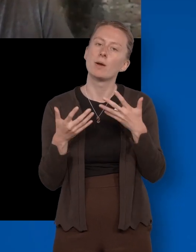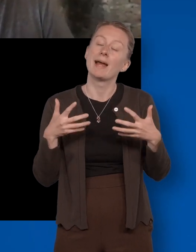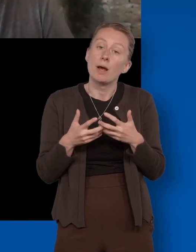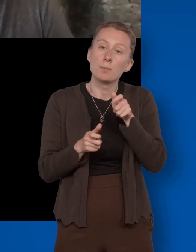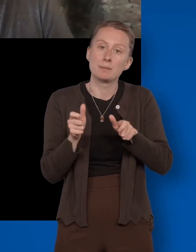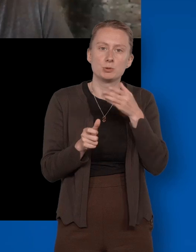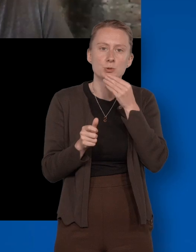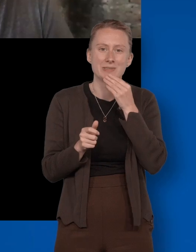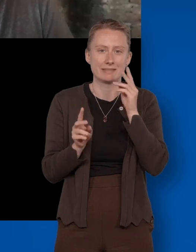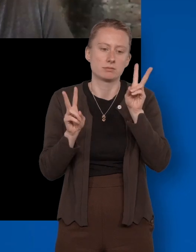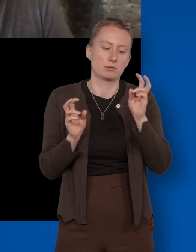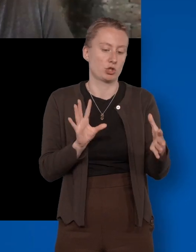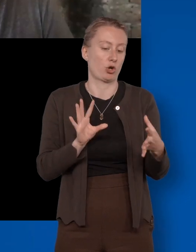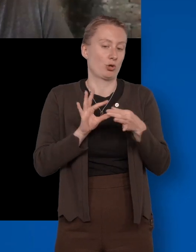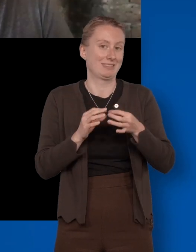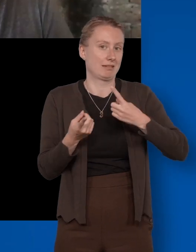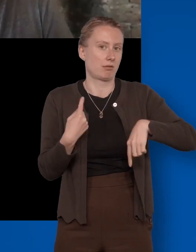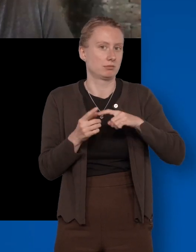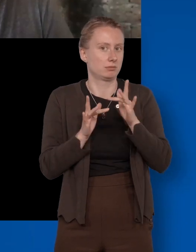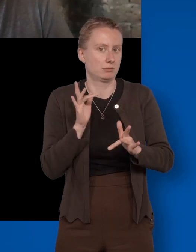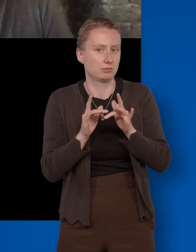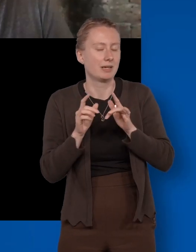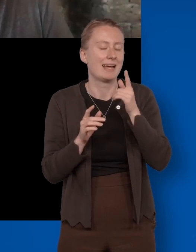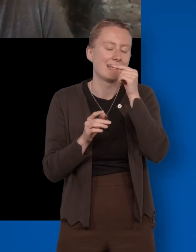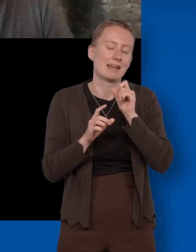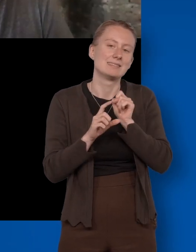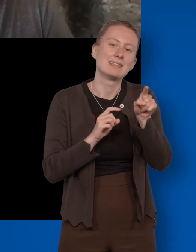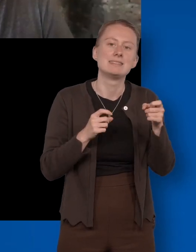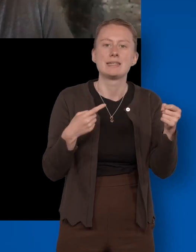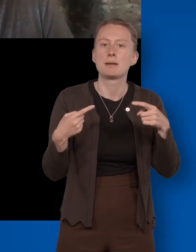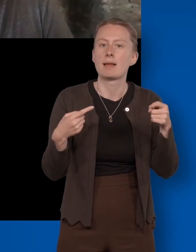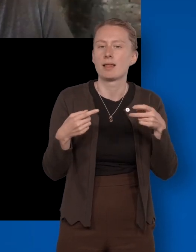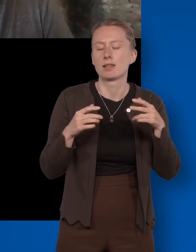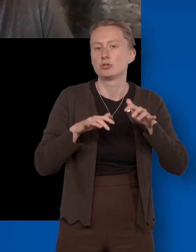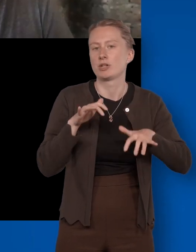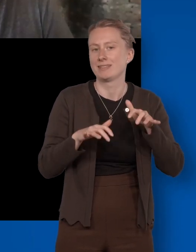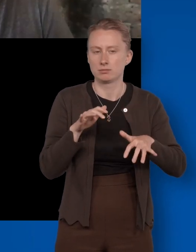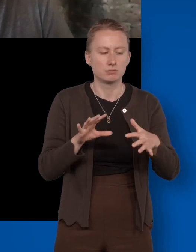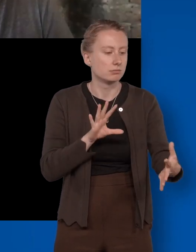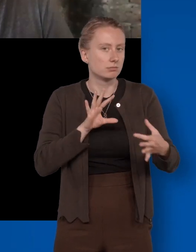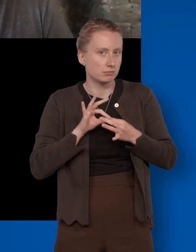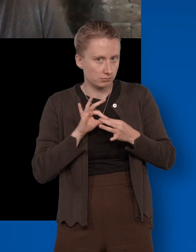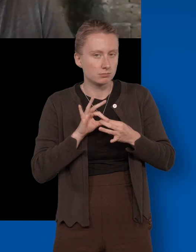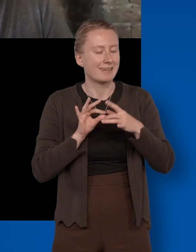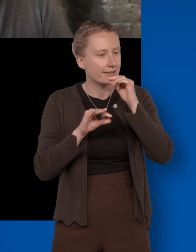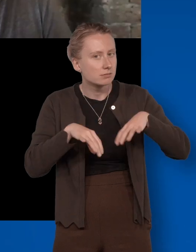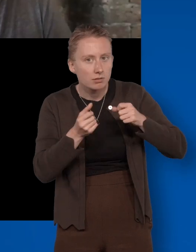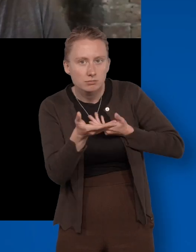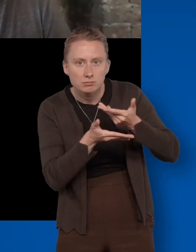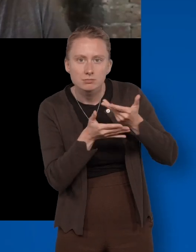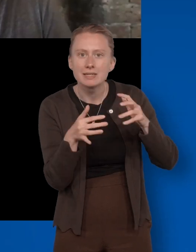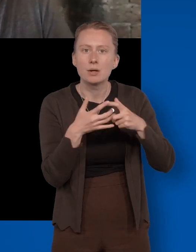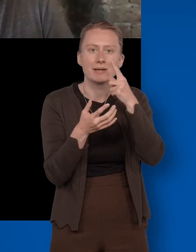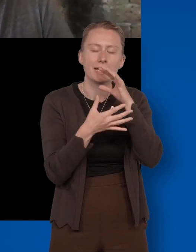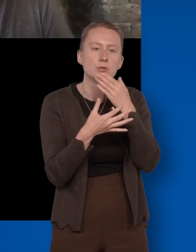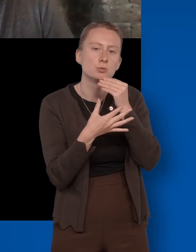people use it is to contact us. I can send my email in the chat, and then we can sort of start up a conversation